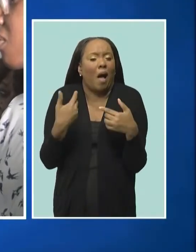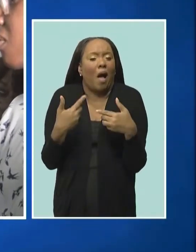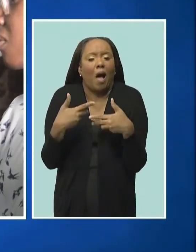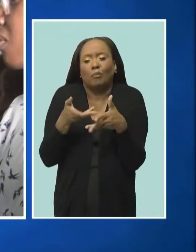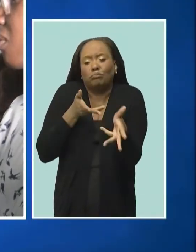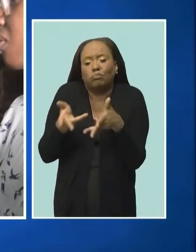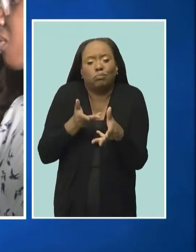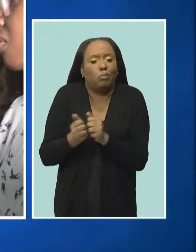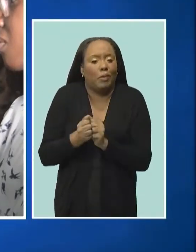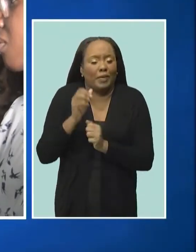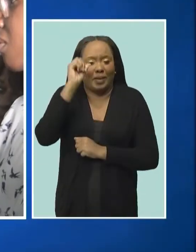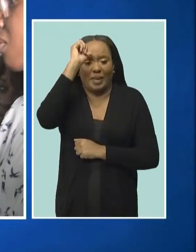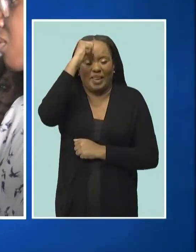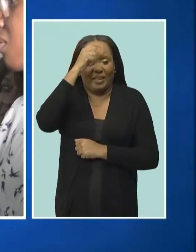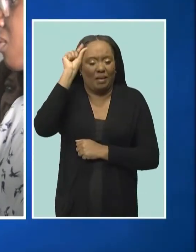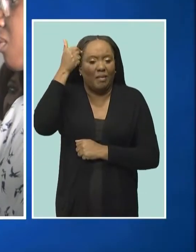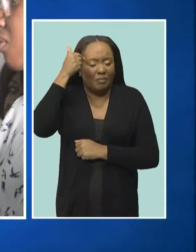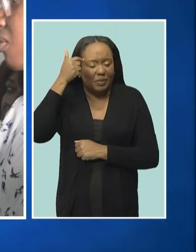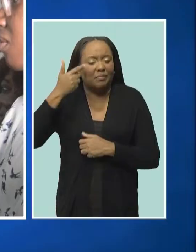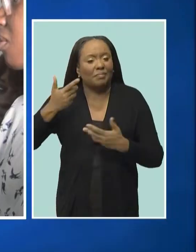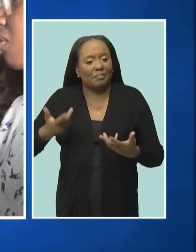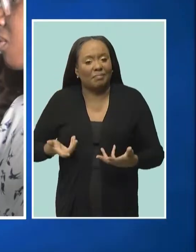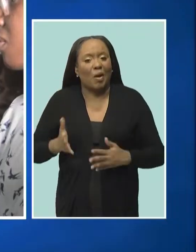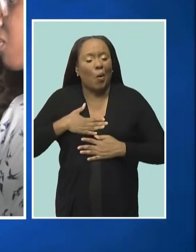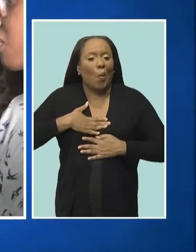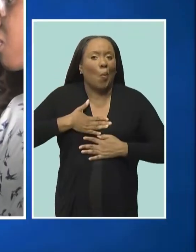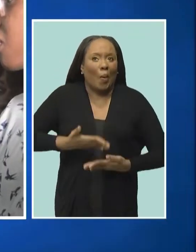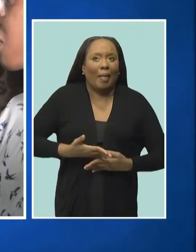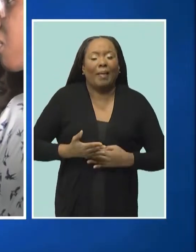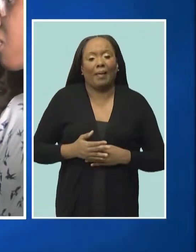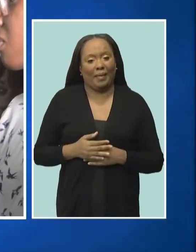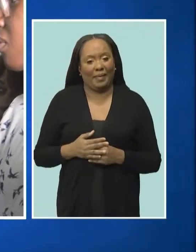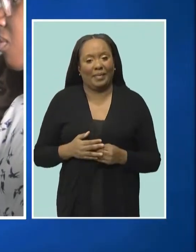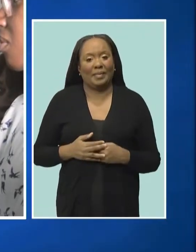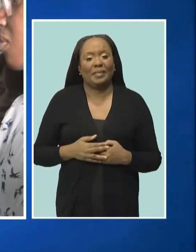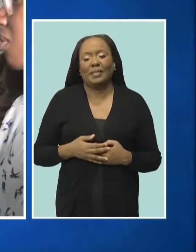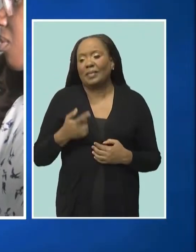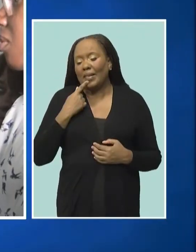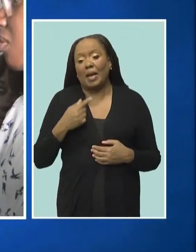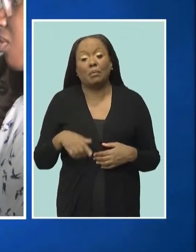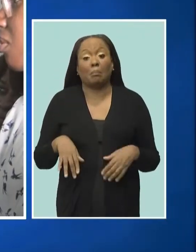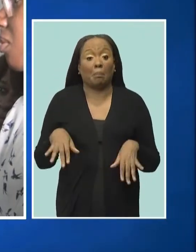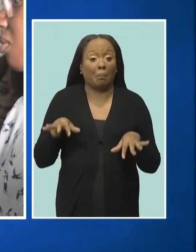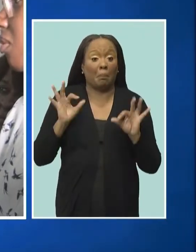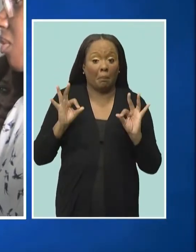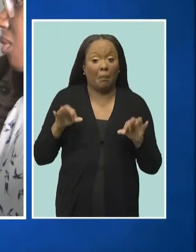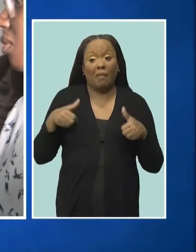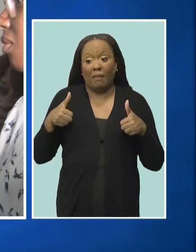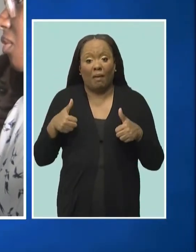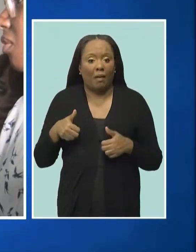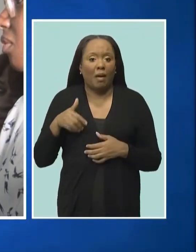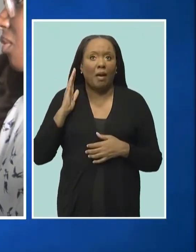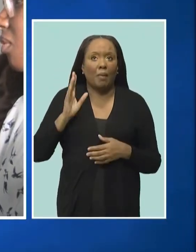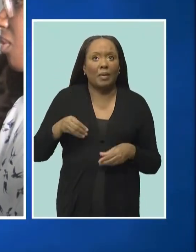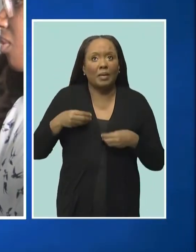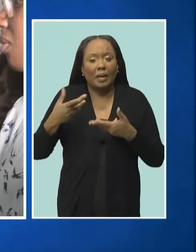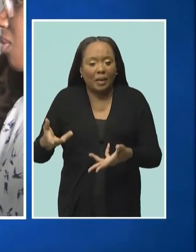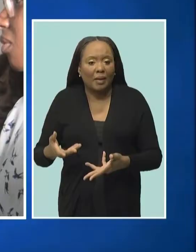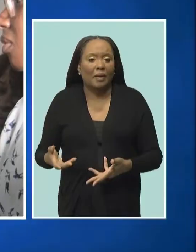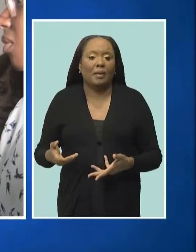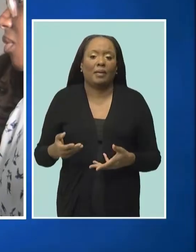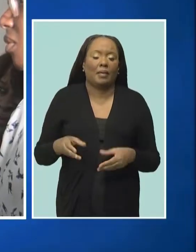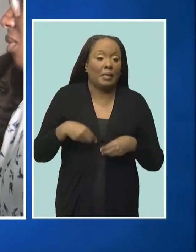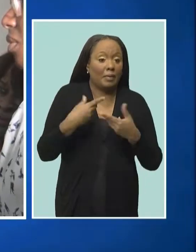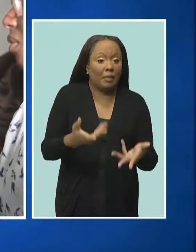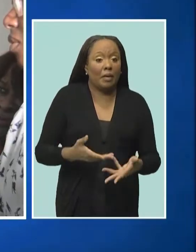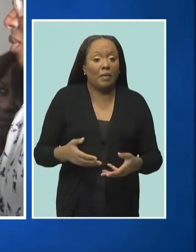with the suggestion of Scarrett, which the India government said, okay, we will provide, and then Barbados, and